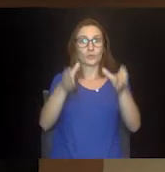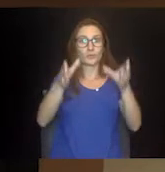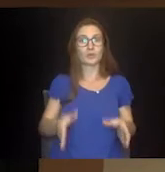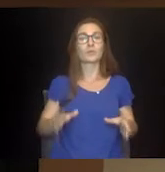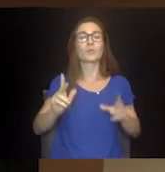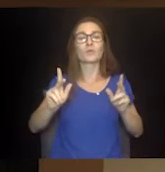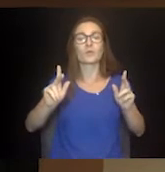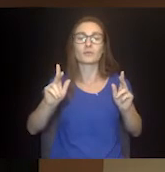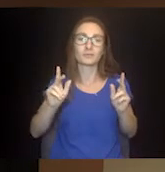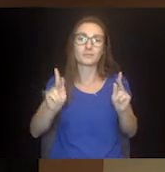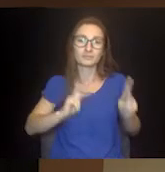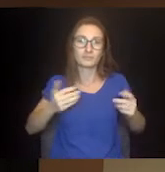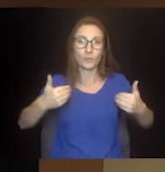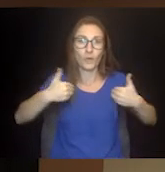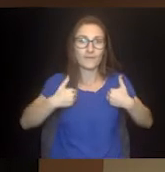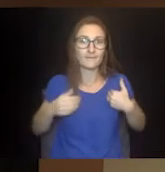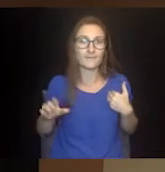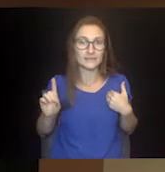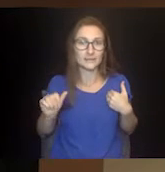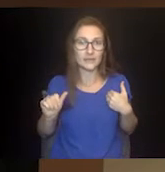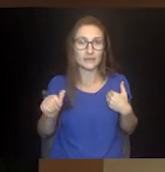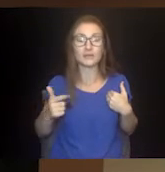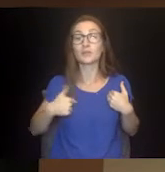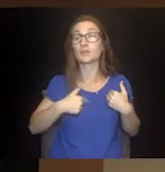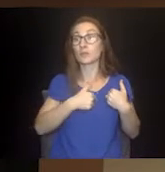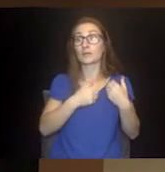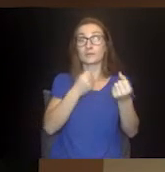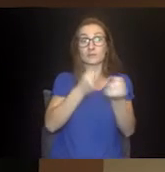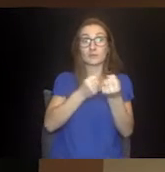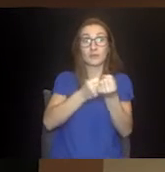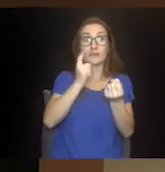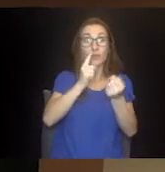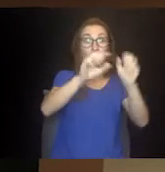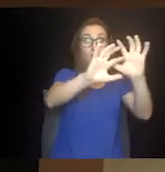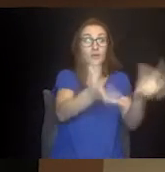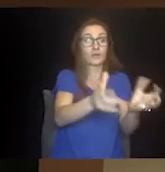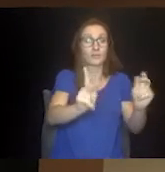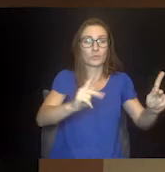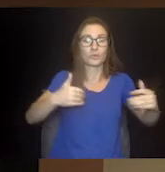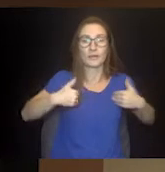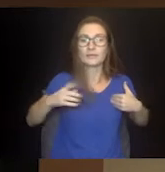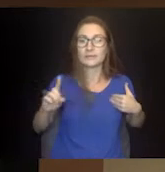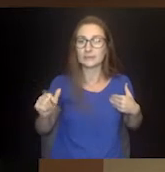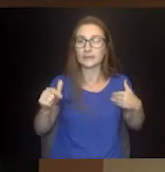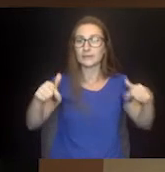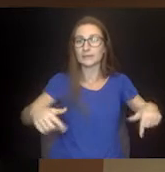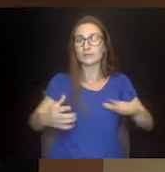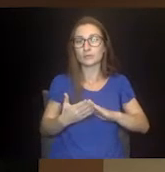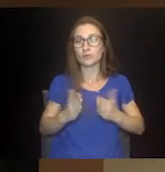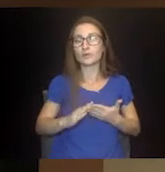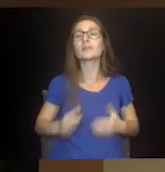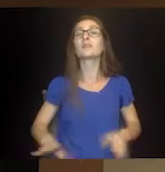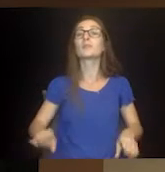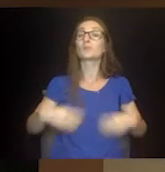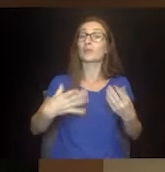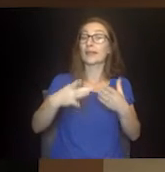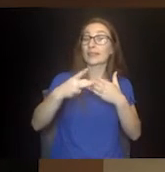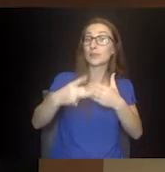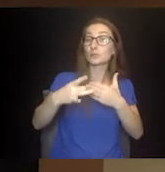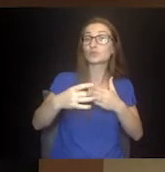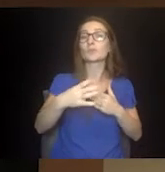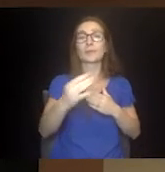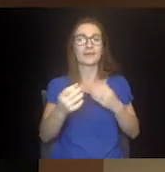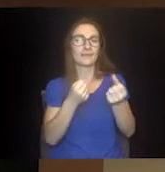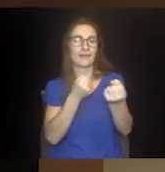with us, we are a group of individuals with disabilities that advocate for people with disabilities in our community to